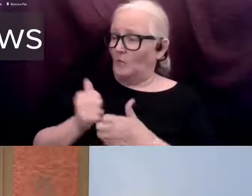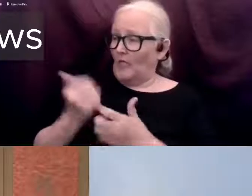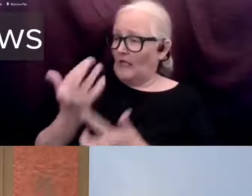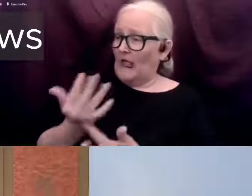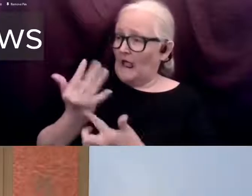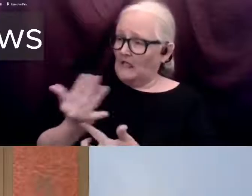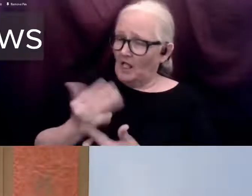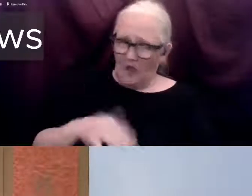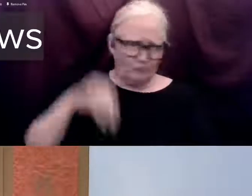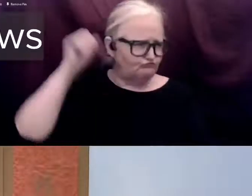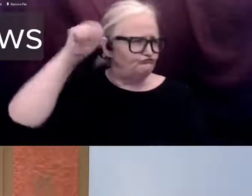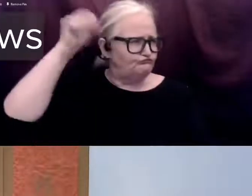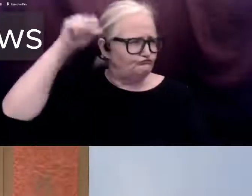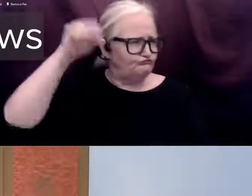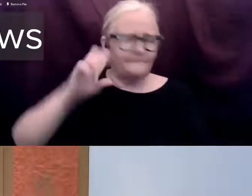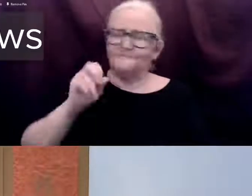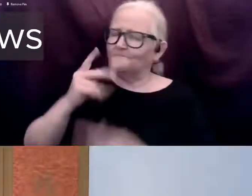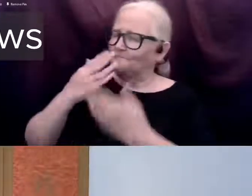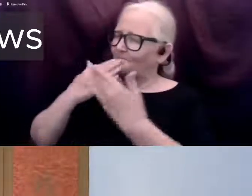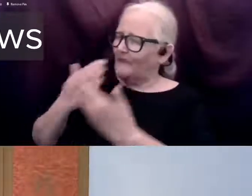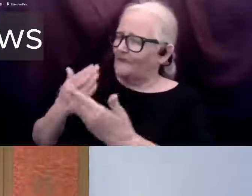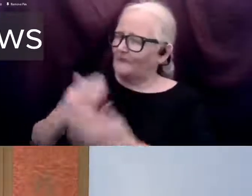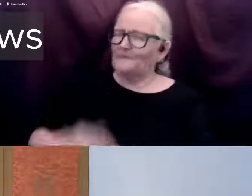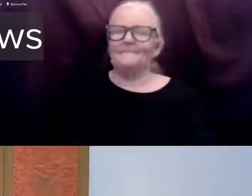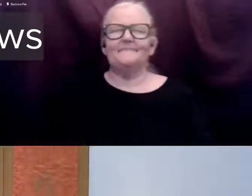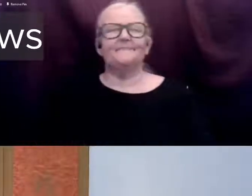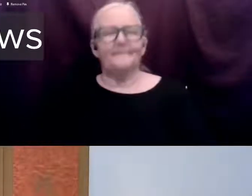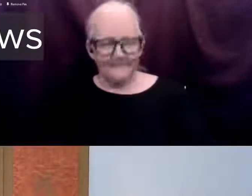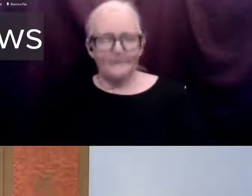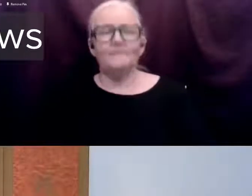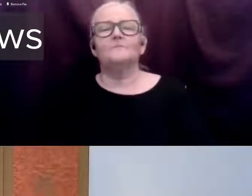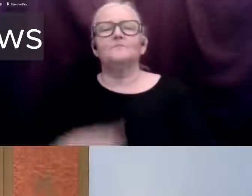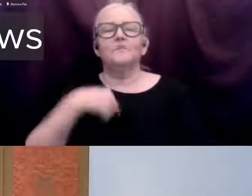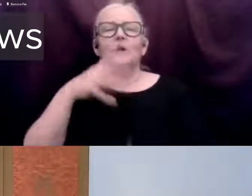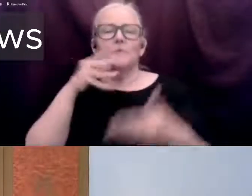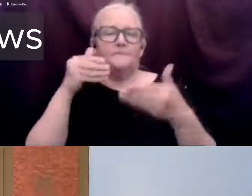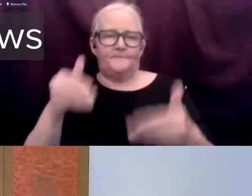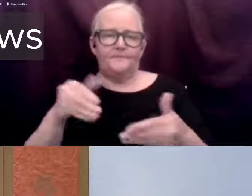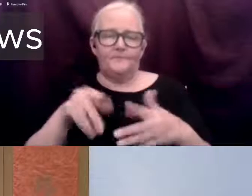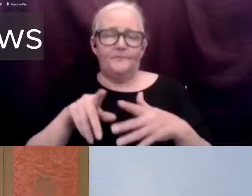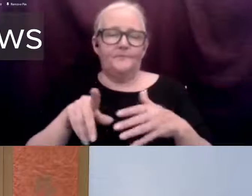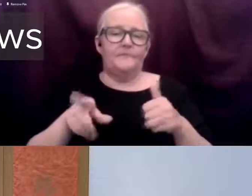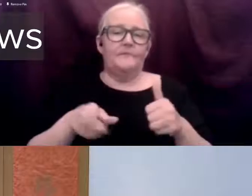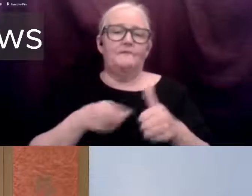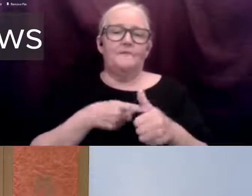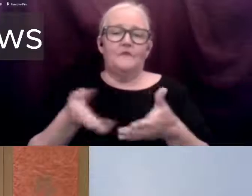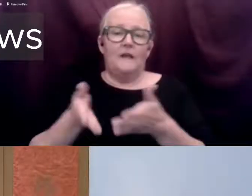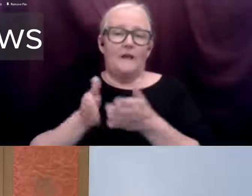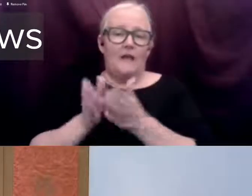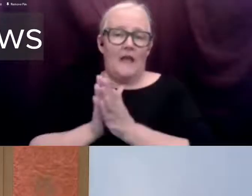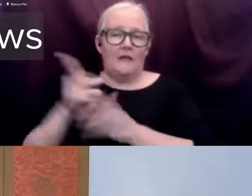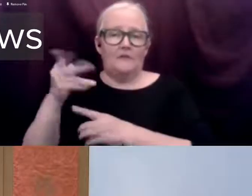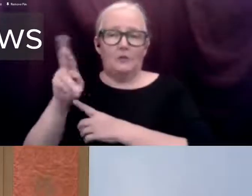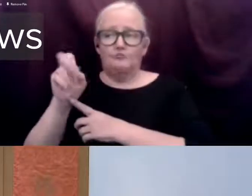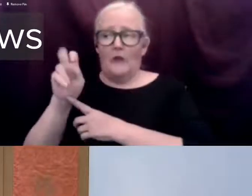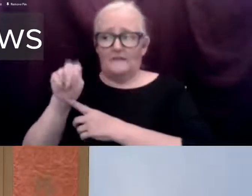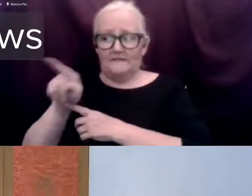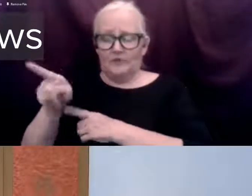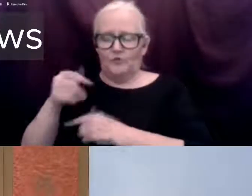So I will begin by asking Preston to light a candle in memory of Marie